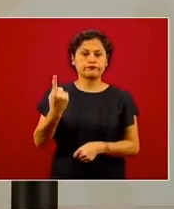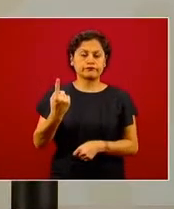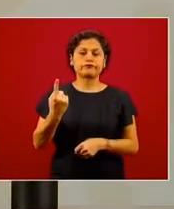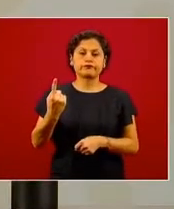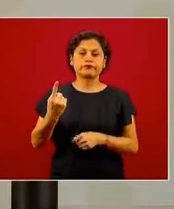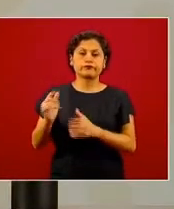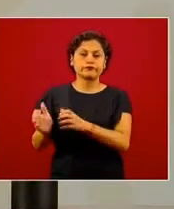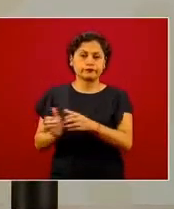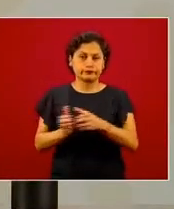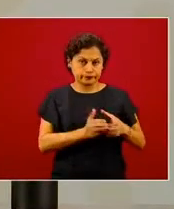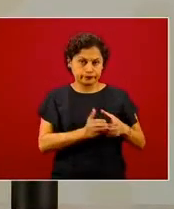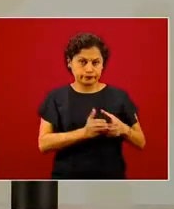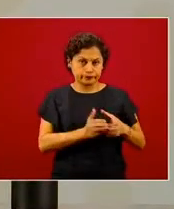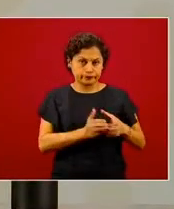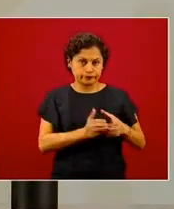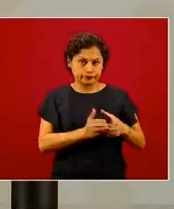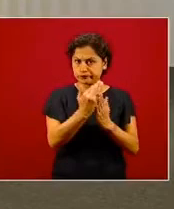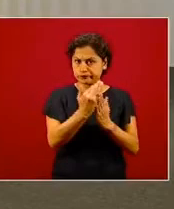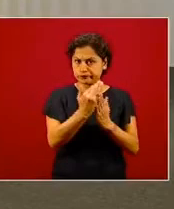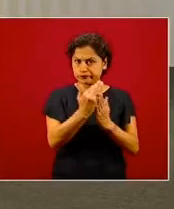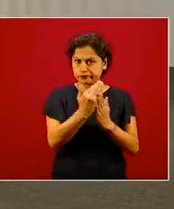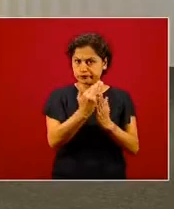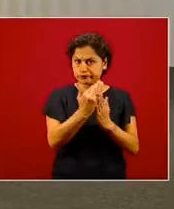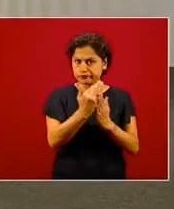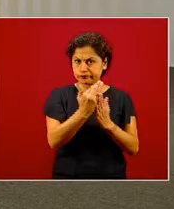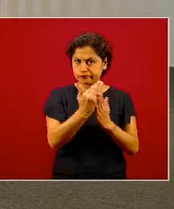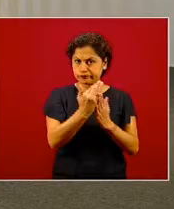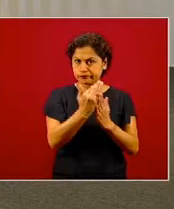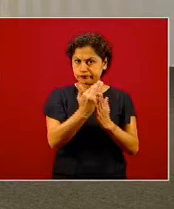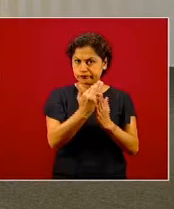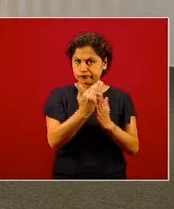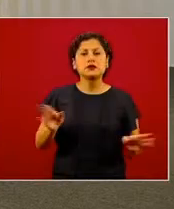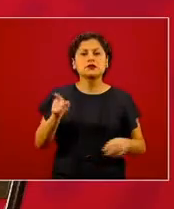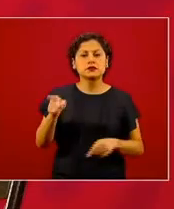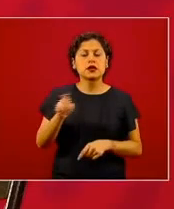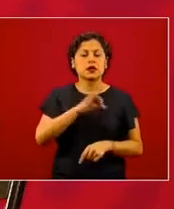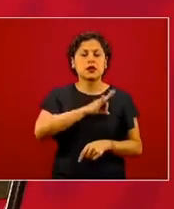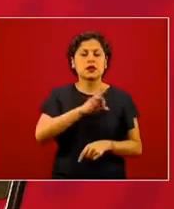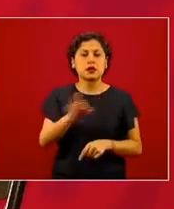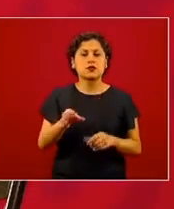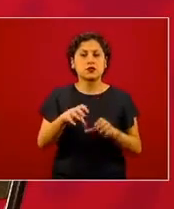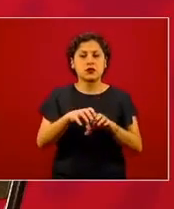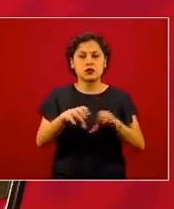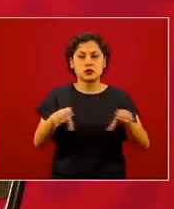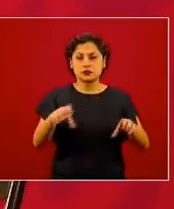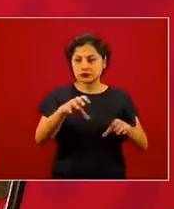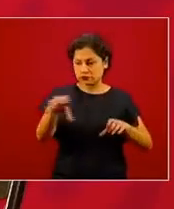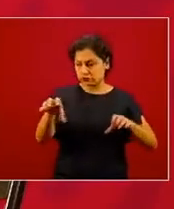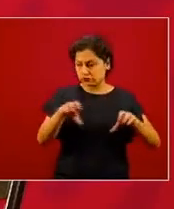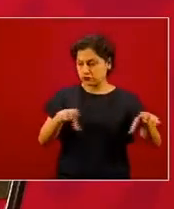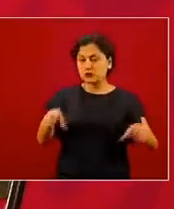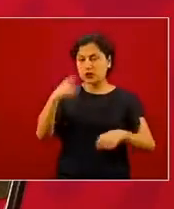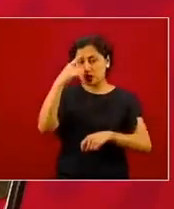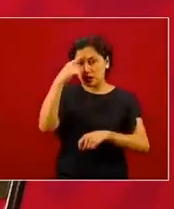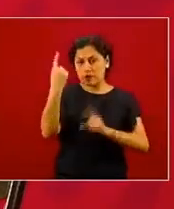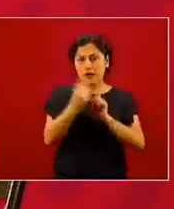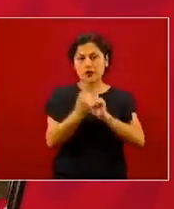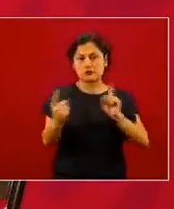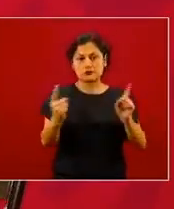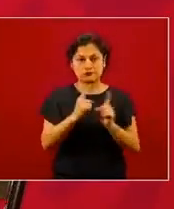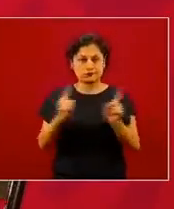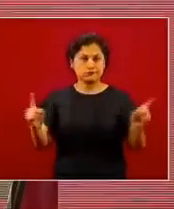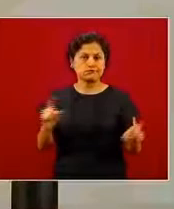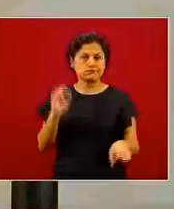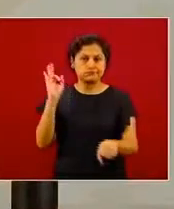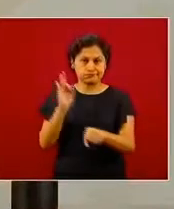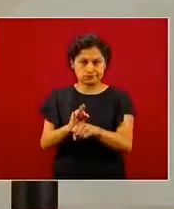controlled, and we ensure that they keep the population is segmented in order to try and